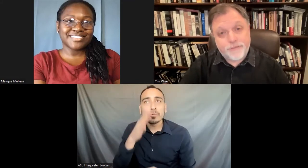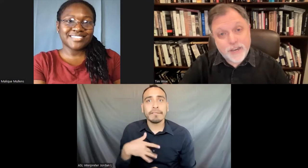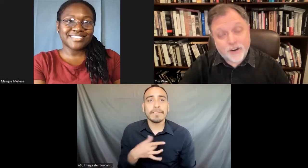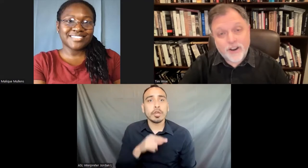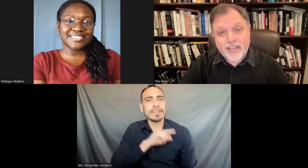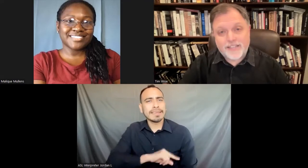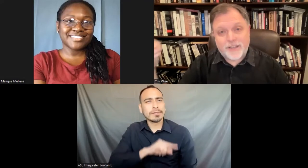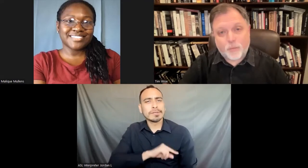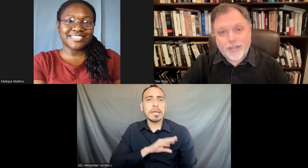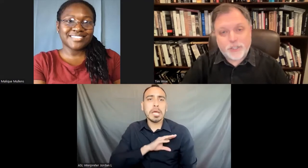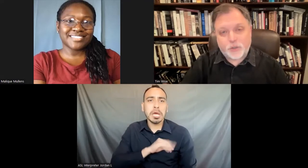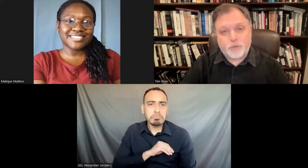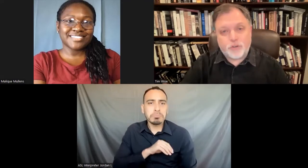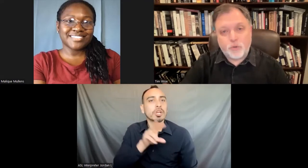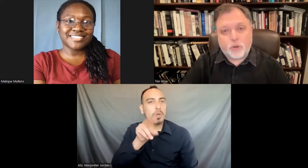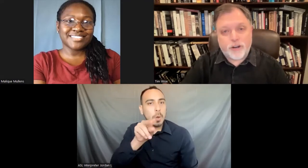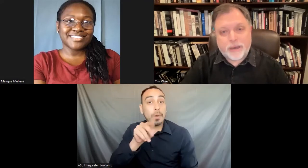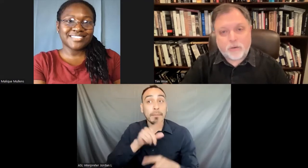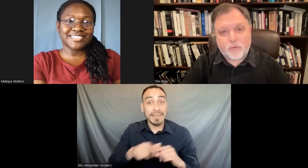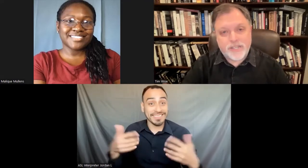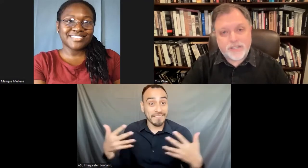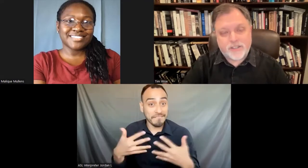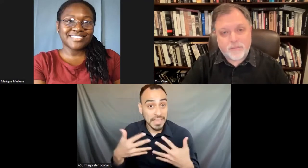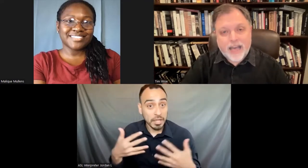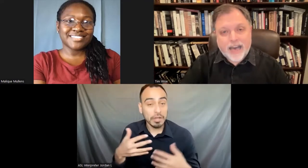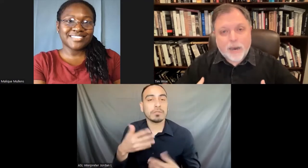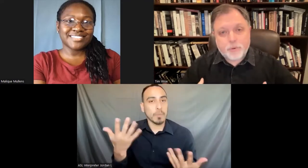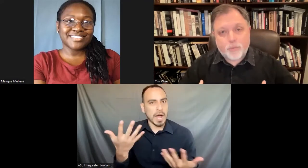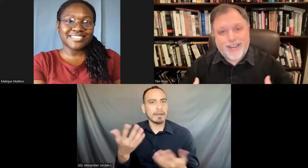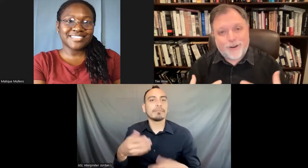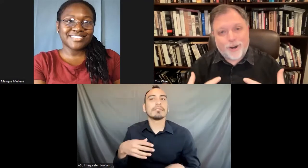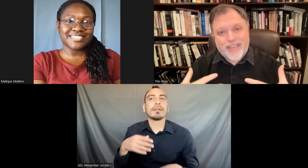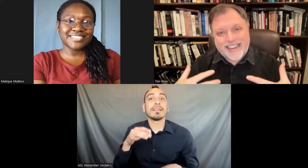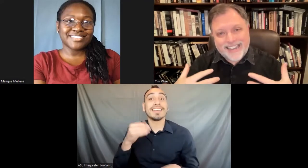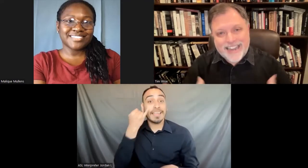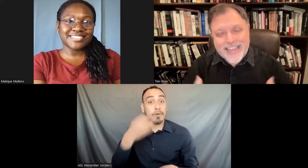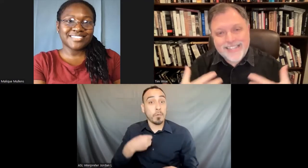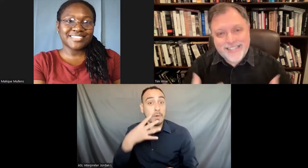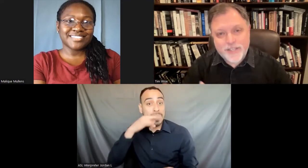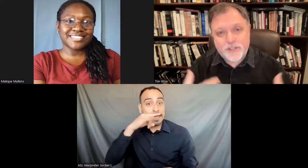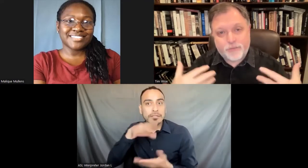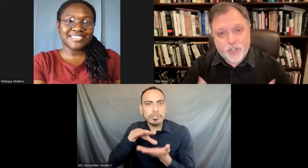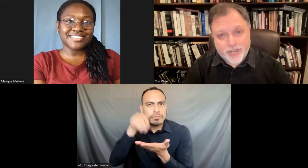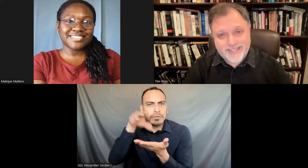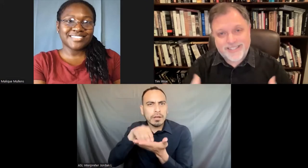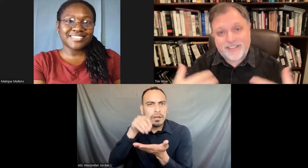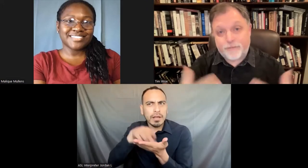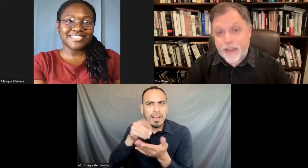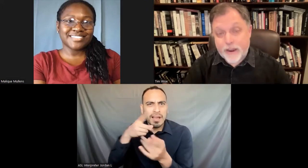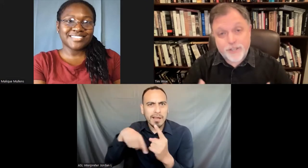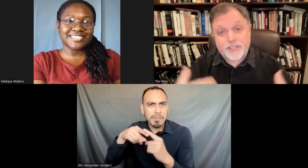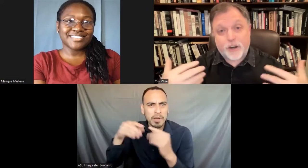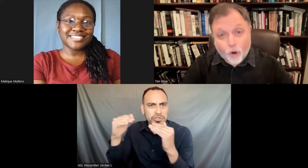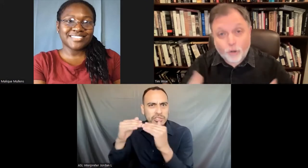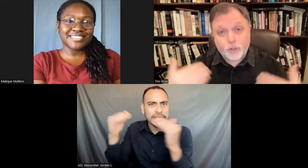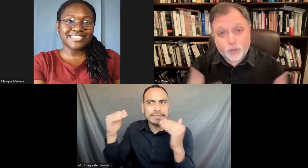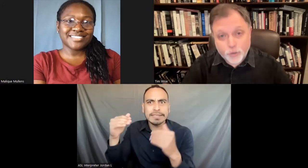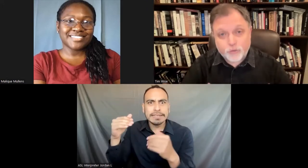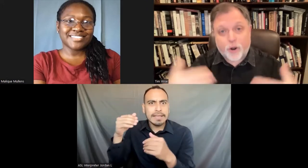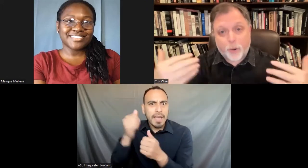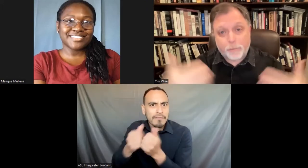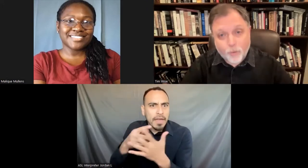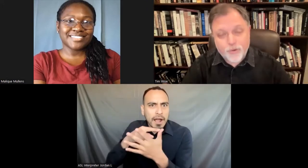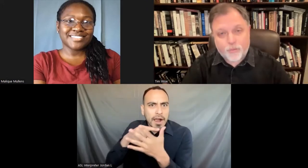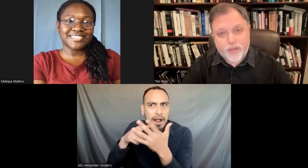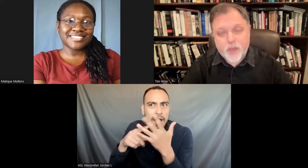The fear is that white children who learn about racism, operating on that innate sense of justice and fairness that all